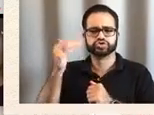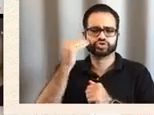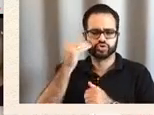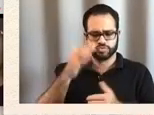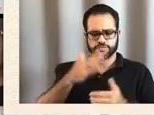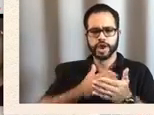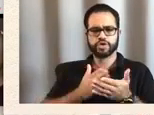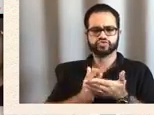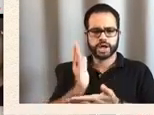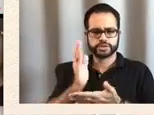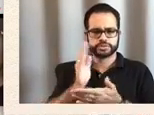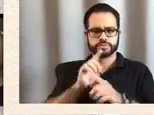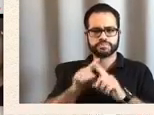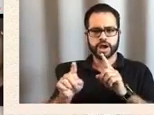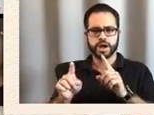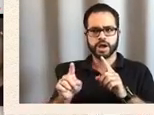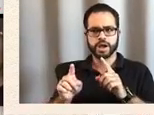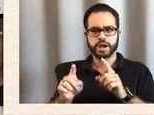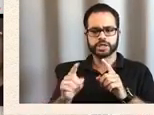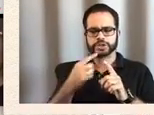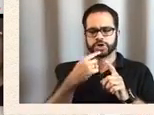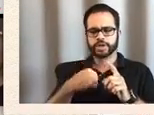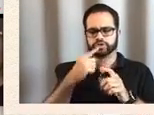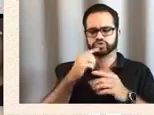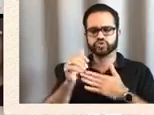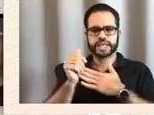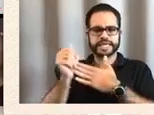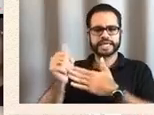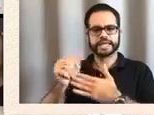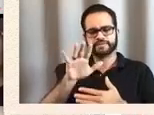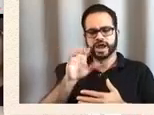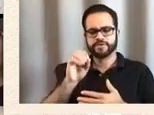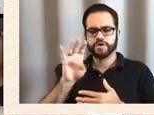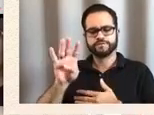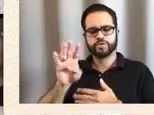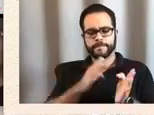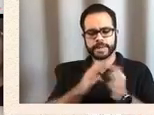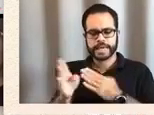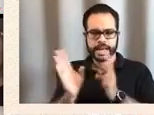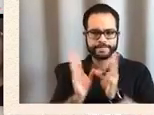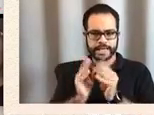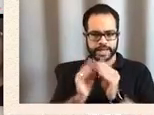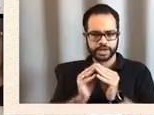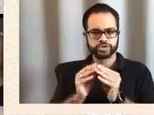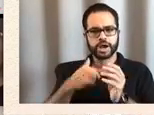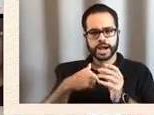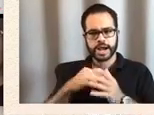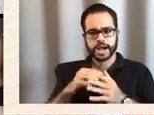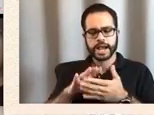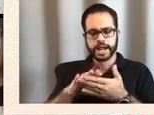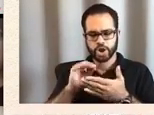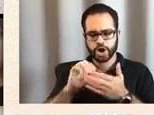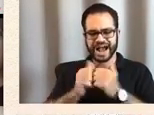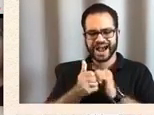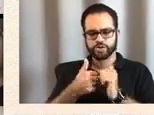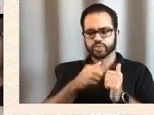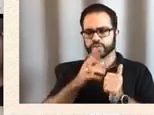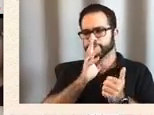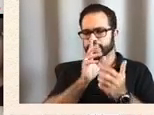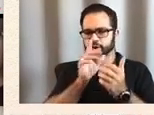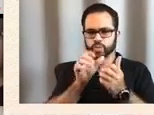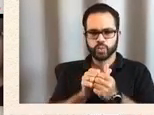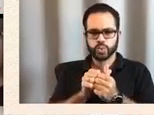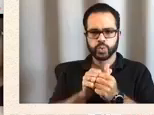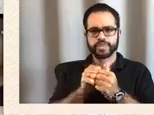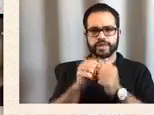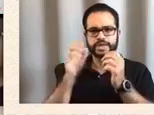but had me lead the 504 plan meetings. So I learned how to speak to